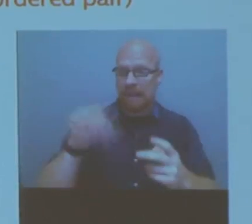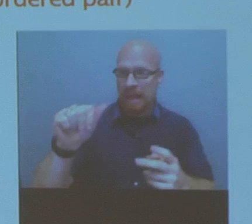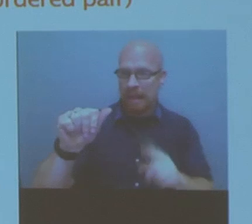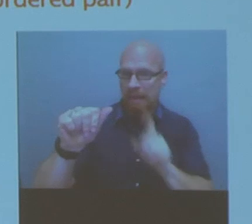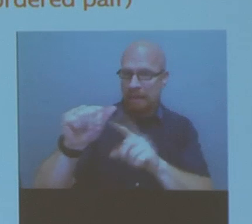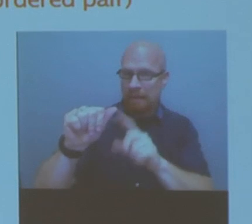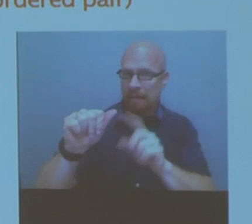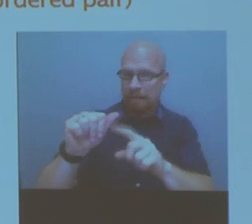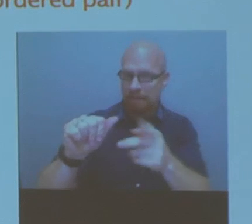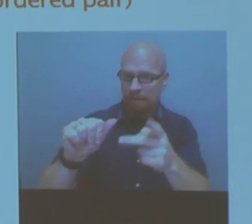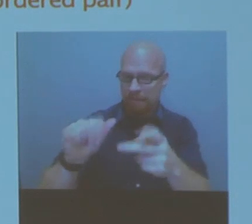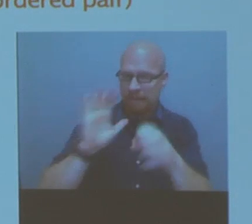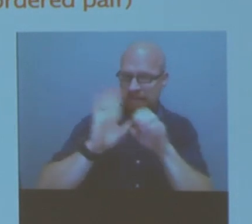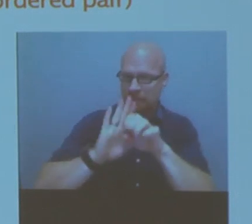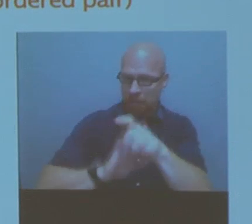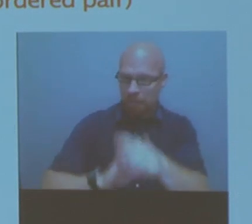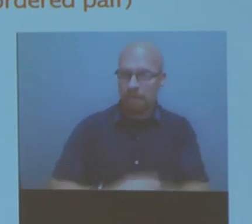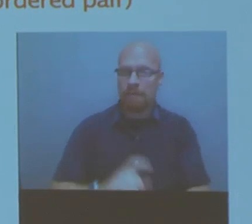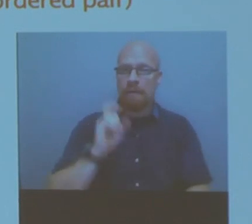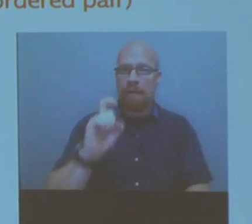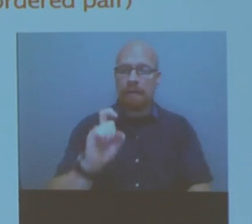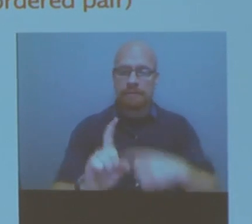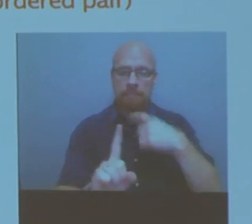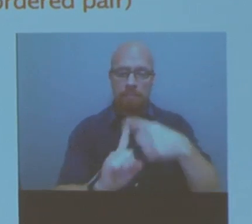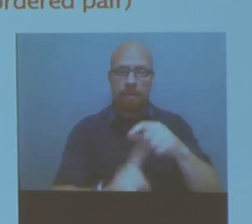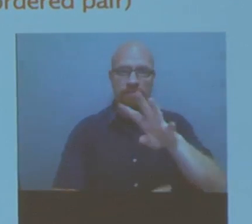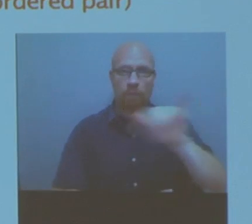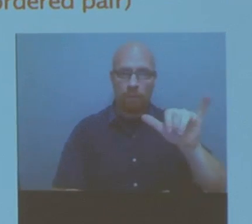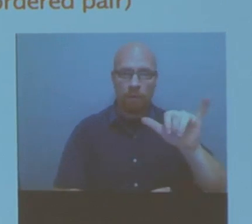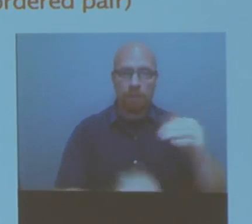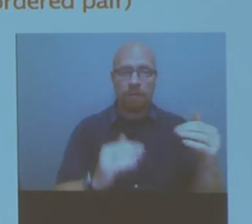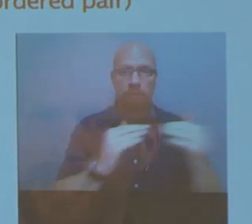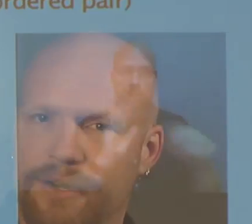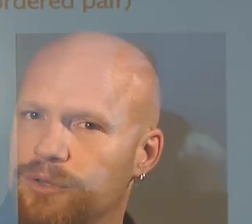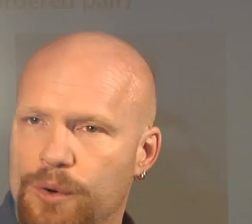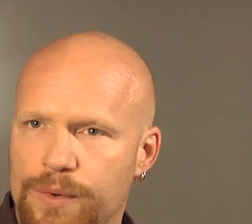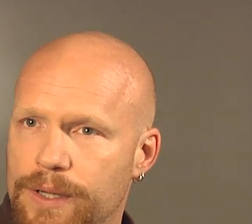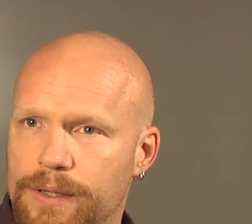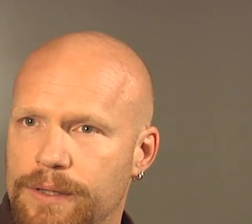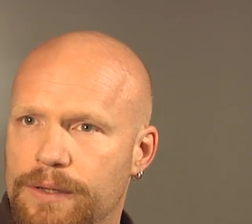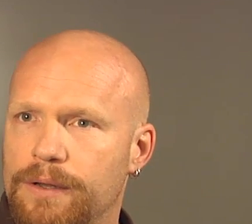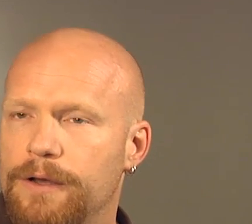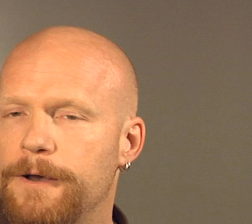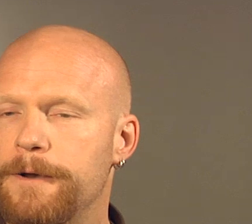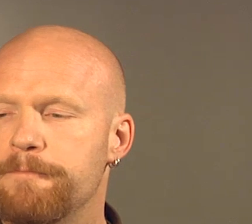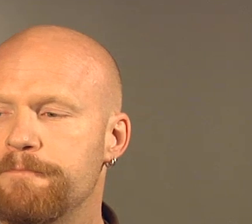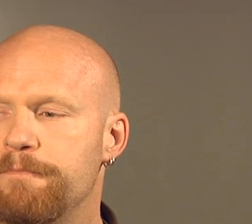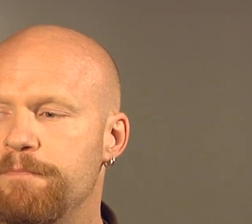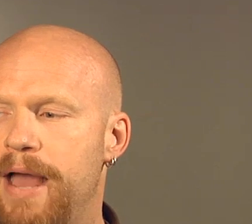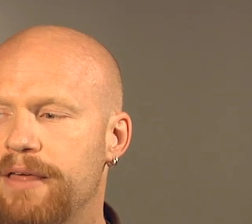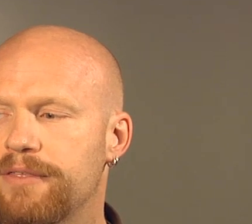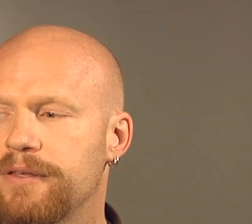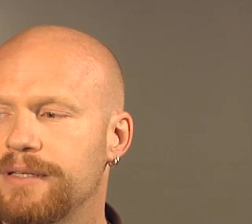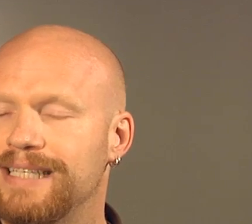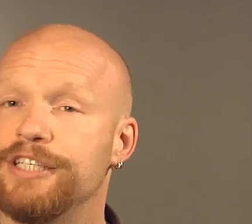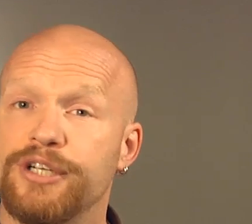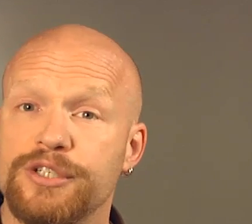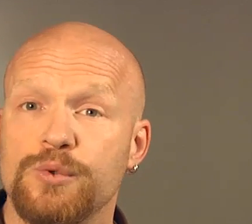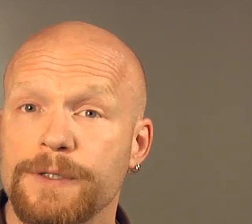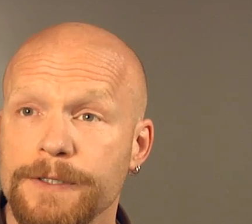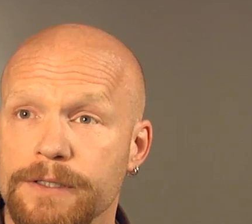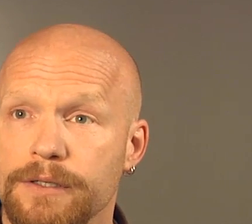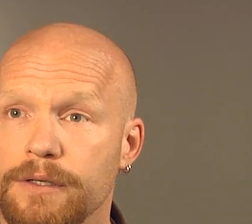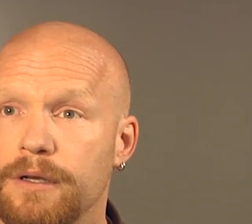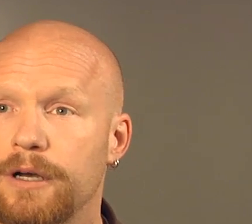there. I sent a wide value to see if they satisfy the system. This isn't meant to be a standalone math